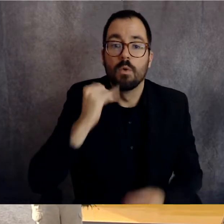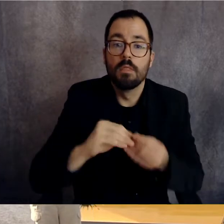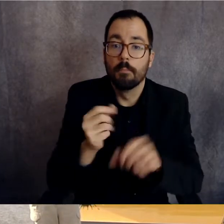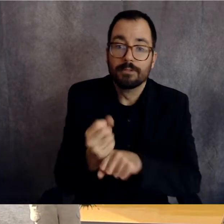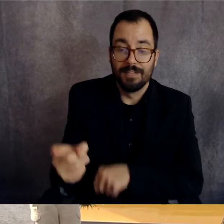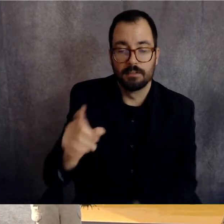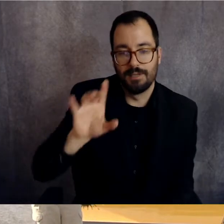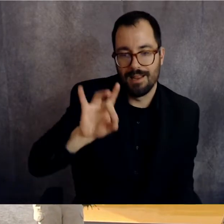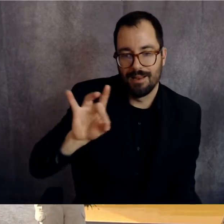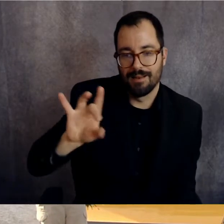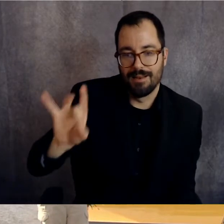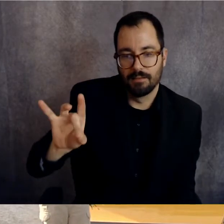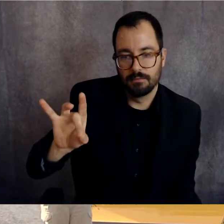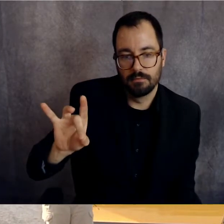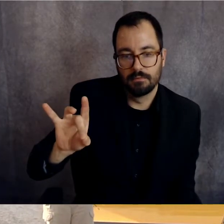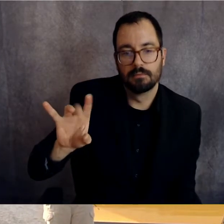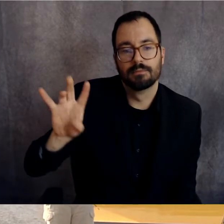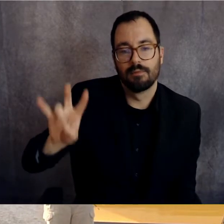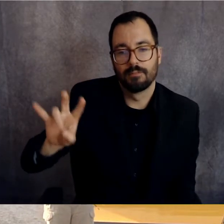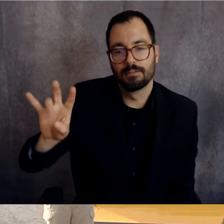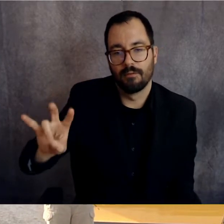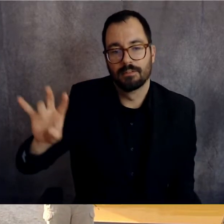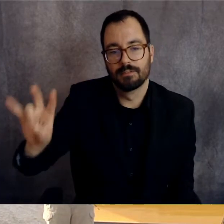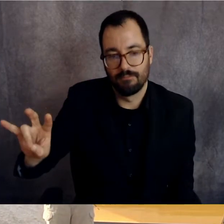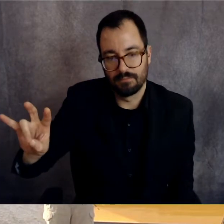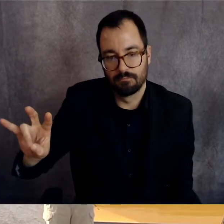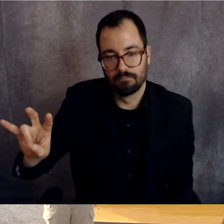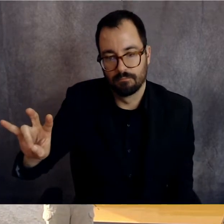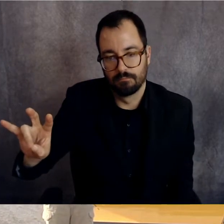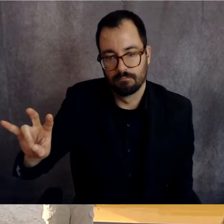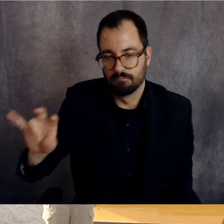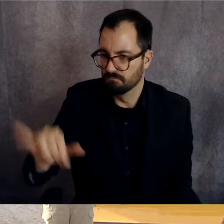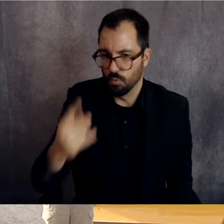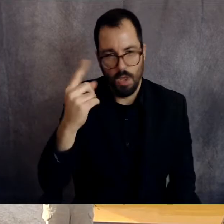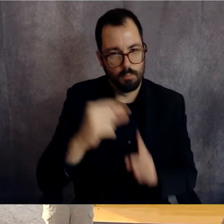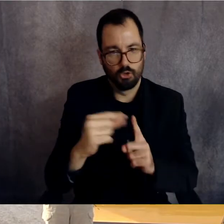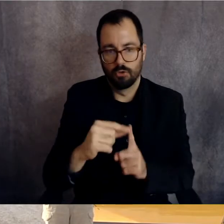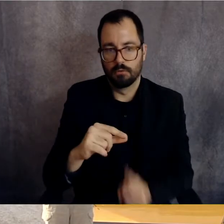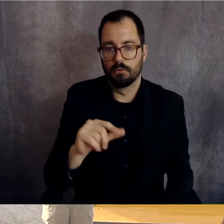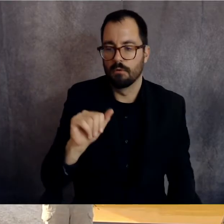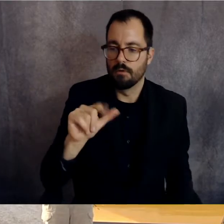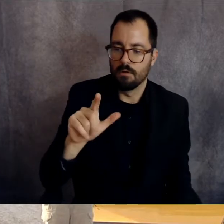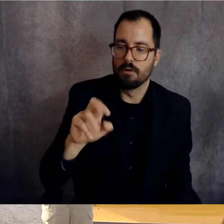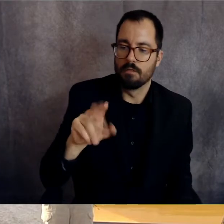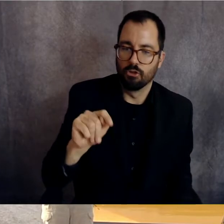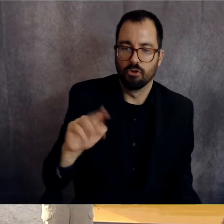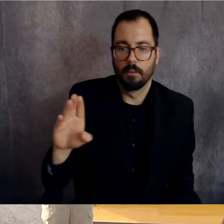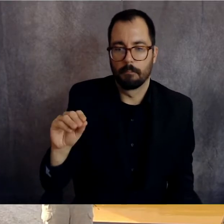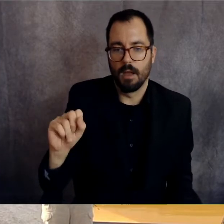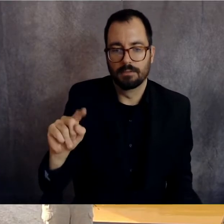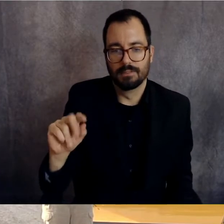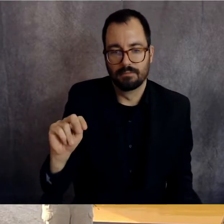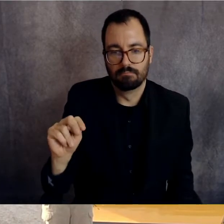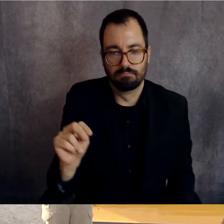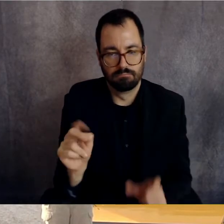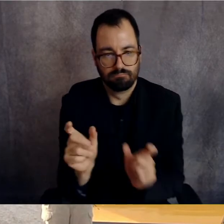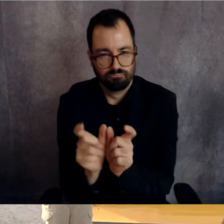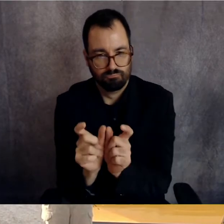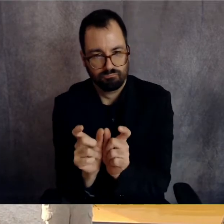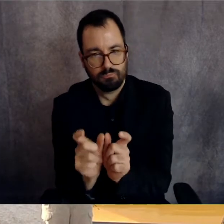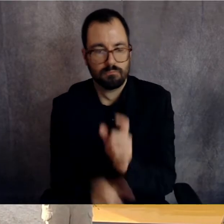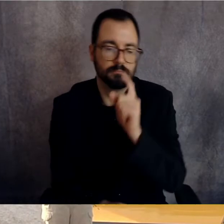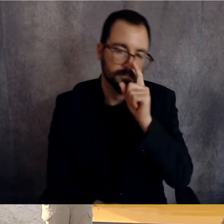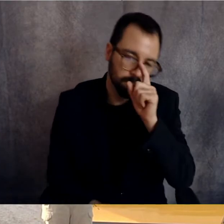888-777. That's Alert Boston, one word, to 888-777. The same system that we're using for COVID-19